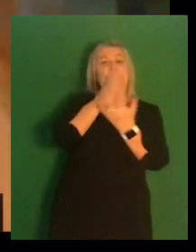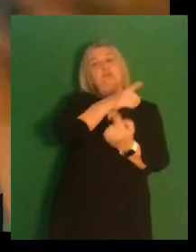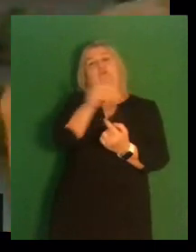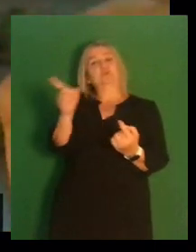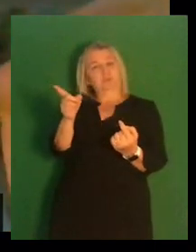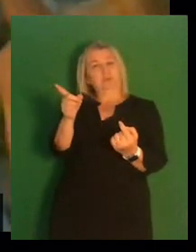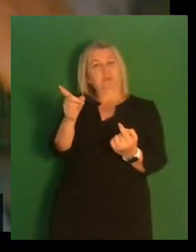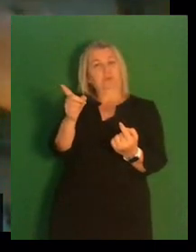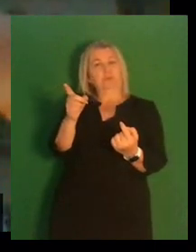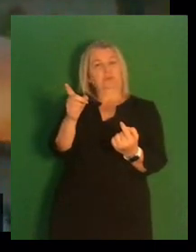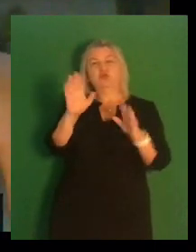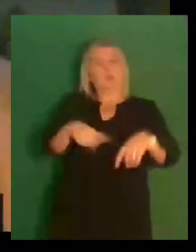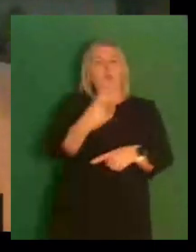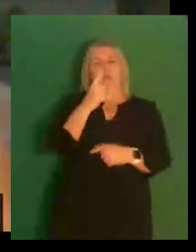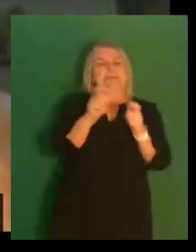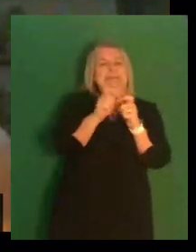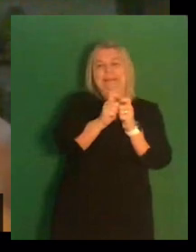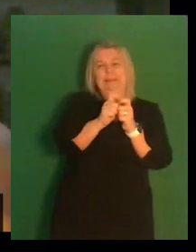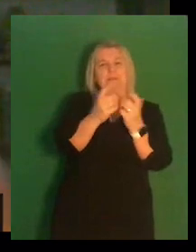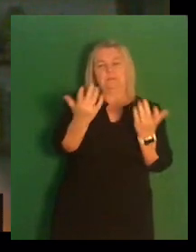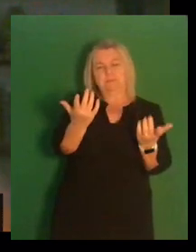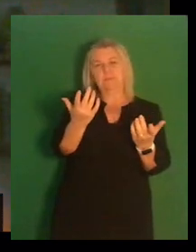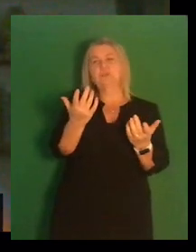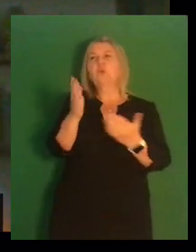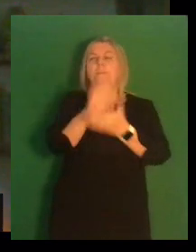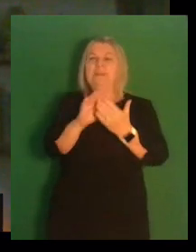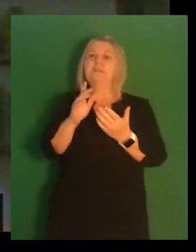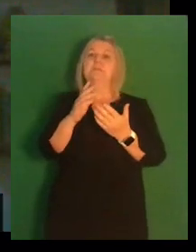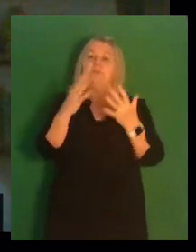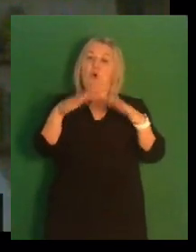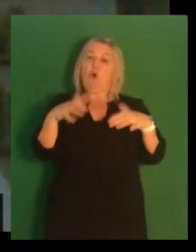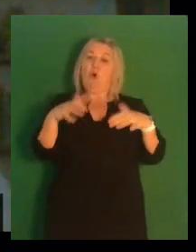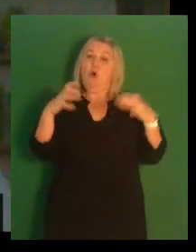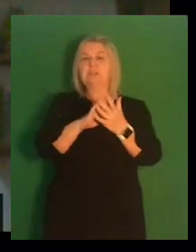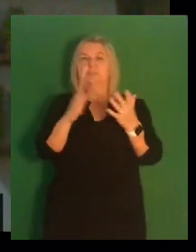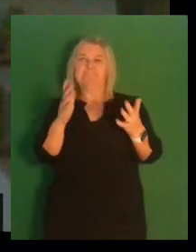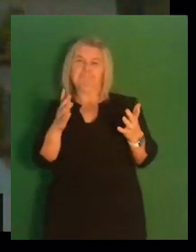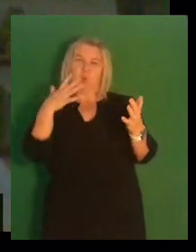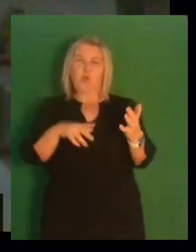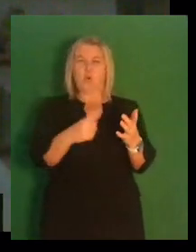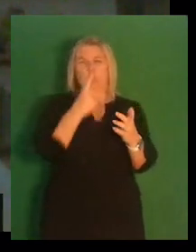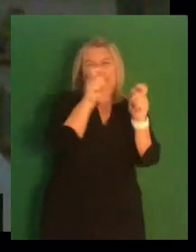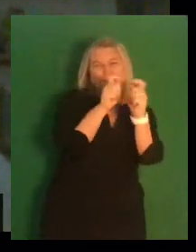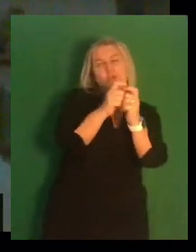into the overall festival, or kind of taking, you know, coming into this experience as opposed